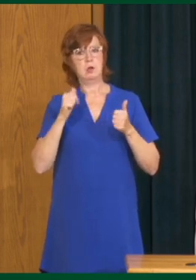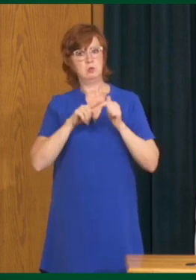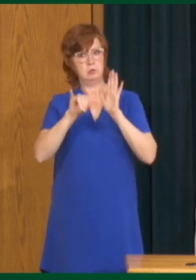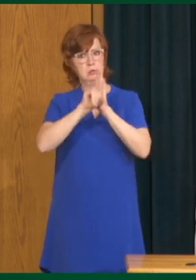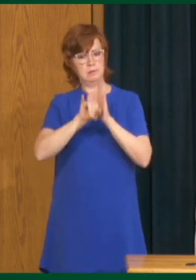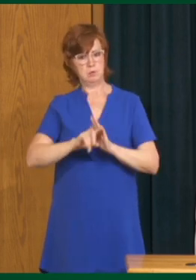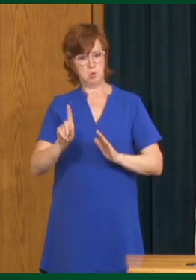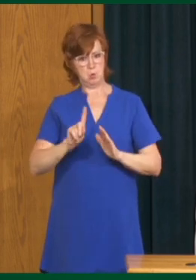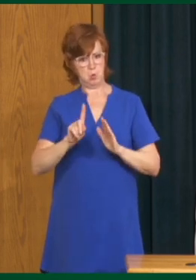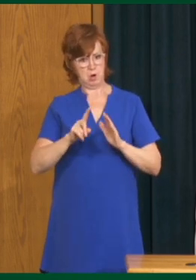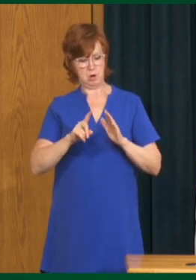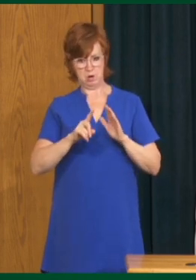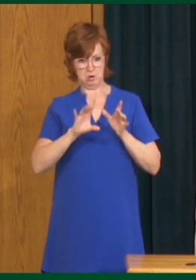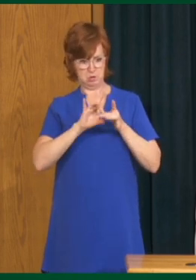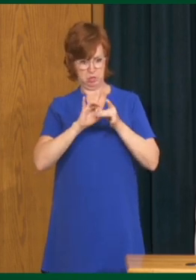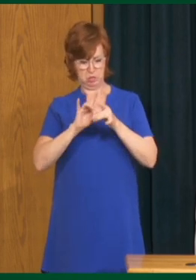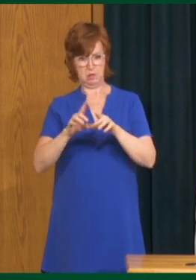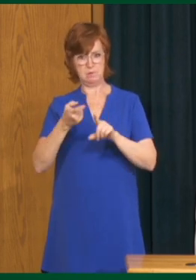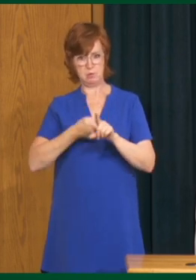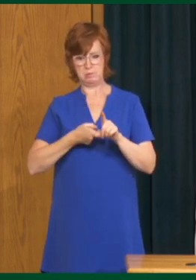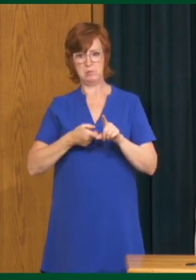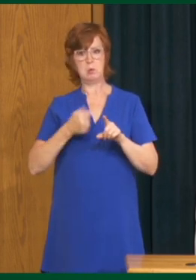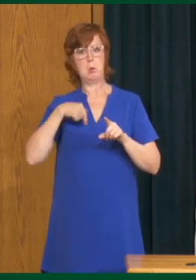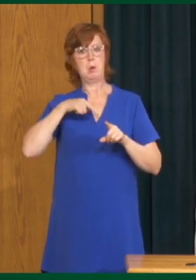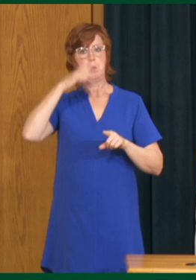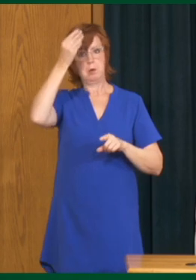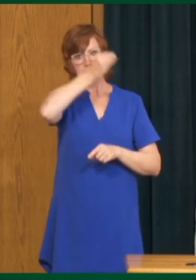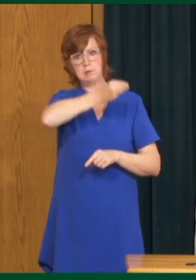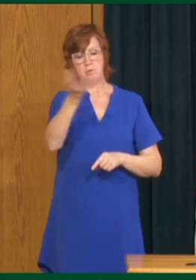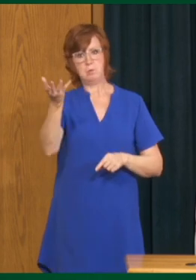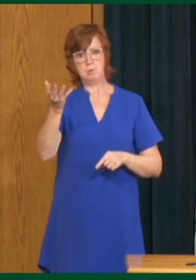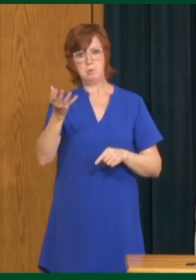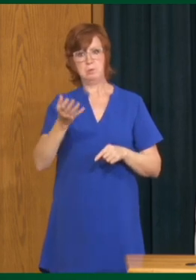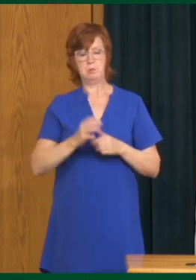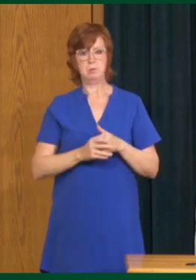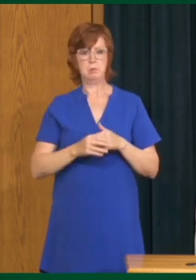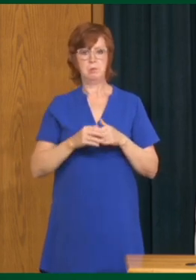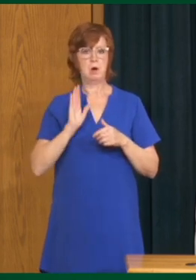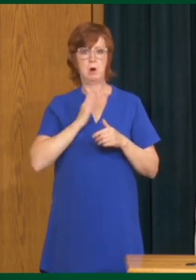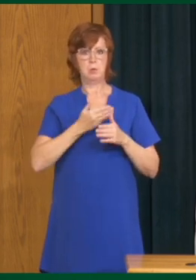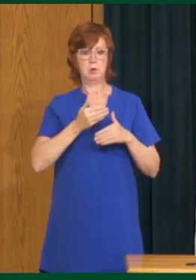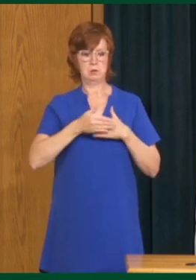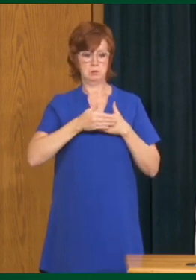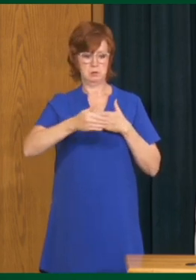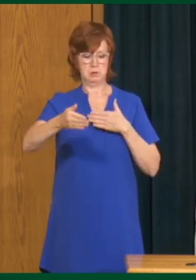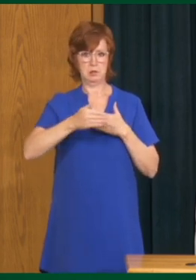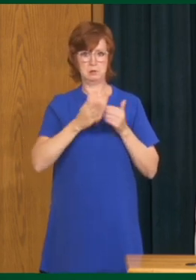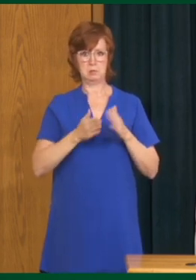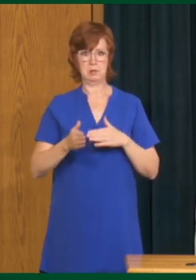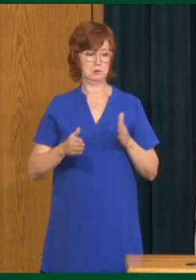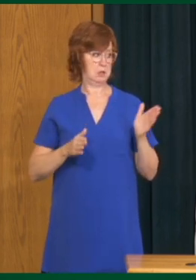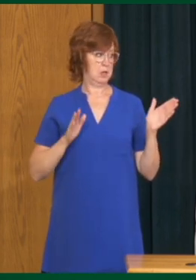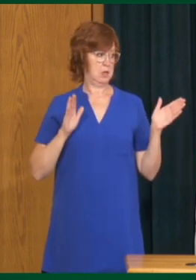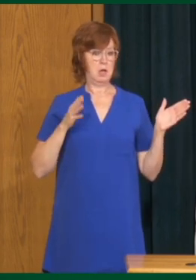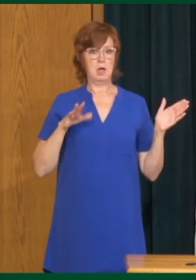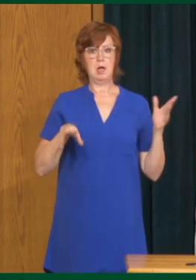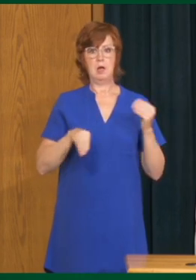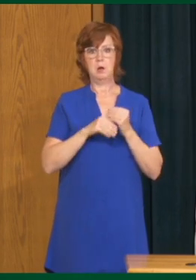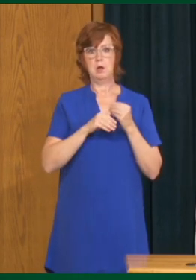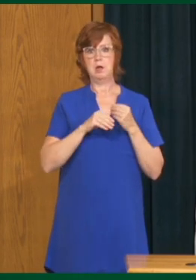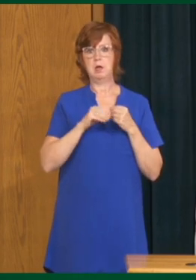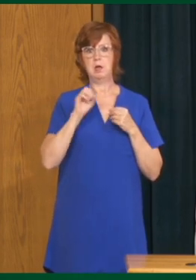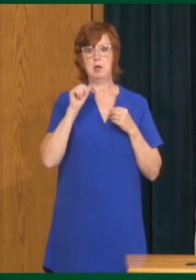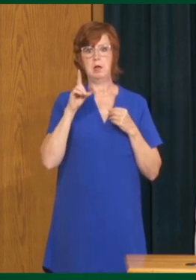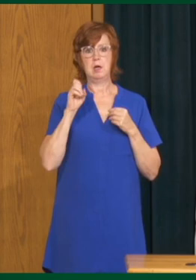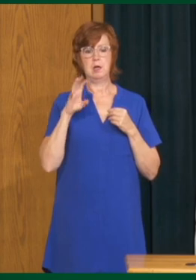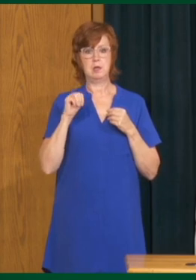further advice we can give from what we continue to see as we move forward. Adam, to your point about the beaches,